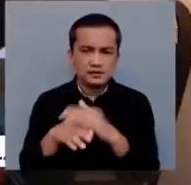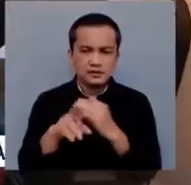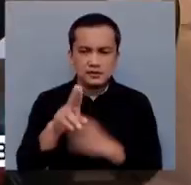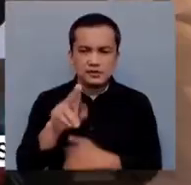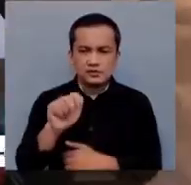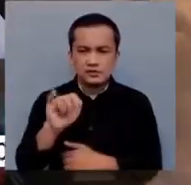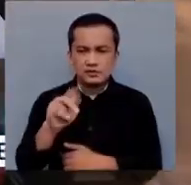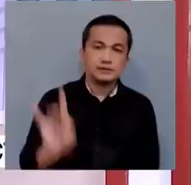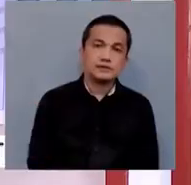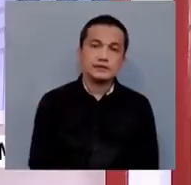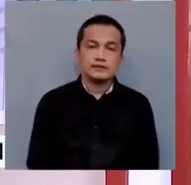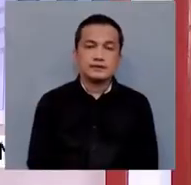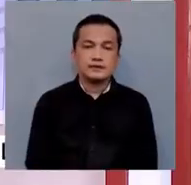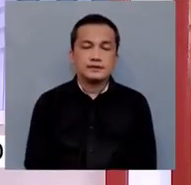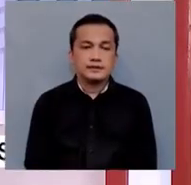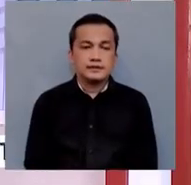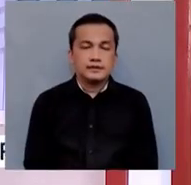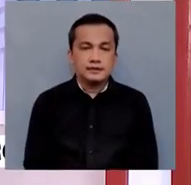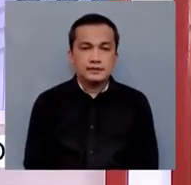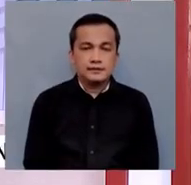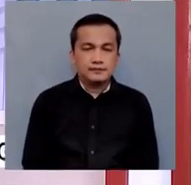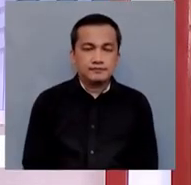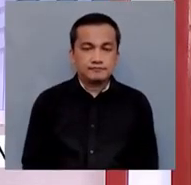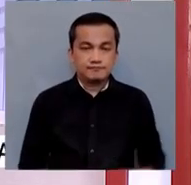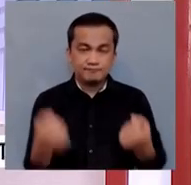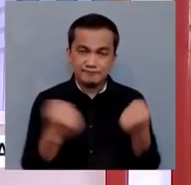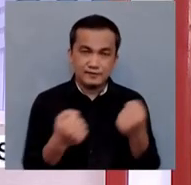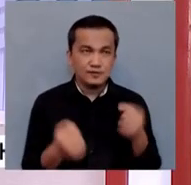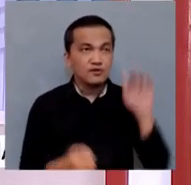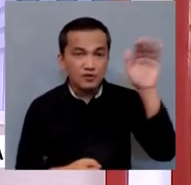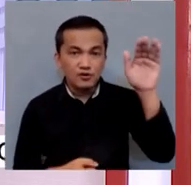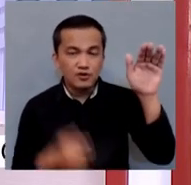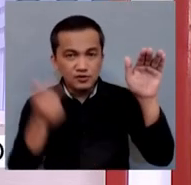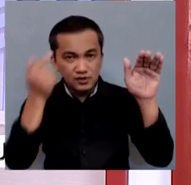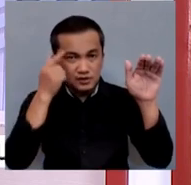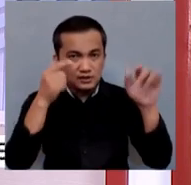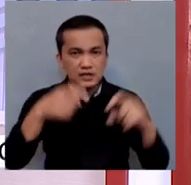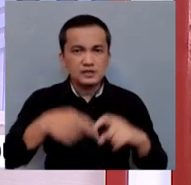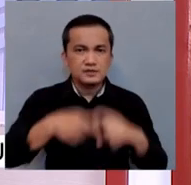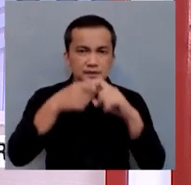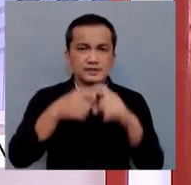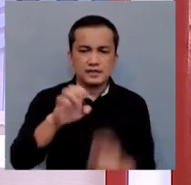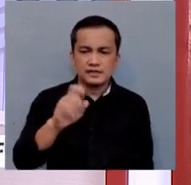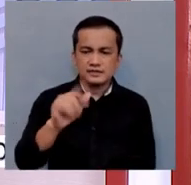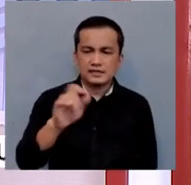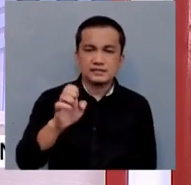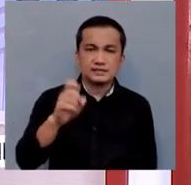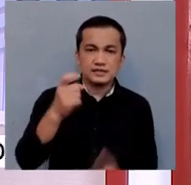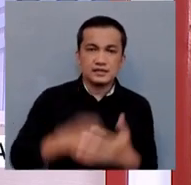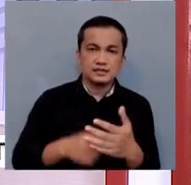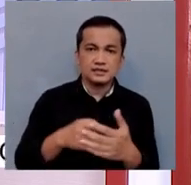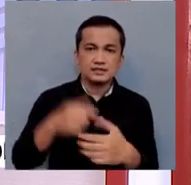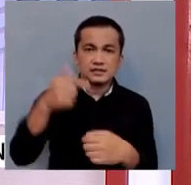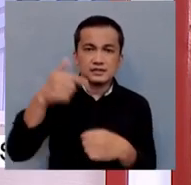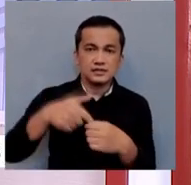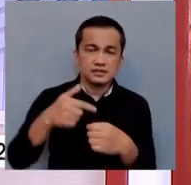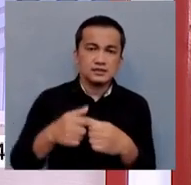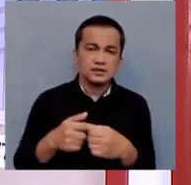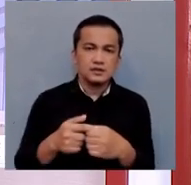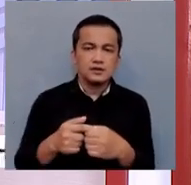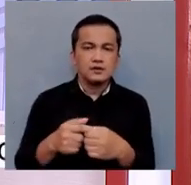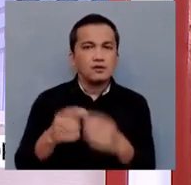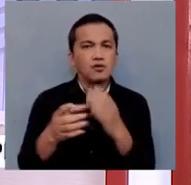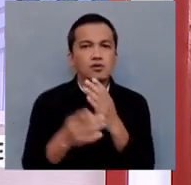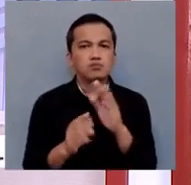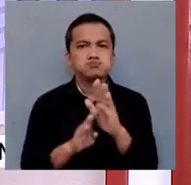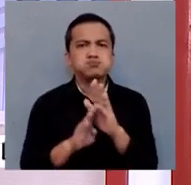sorties. Motorists again call on government to suspend the excise tax on fuel as oil prices continue to soar. Let's